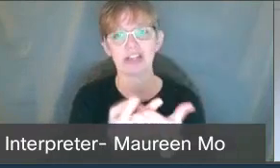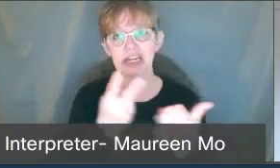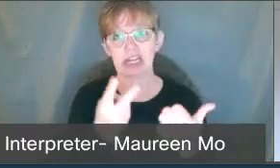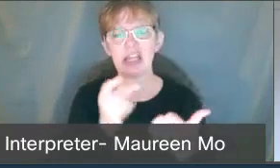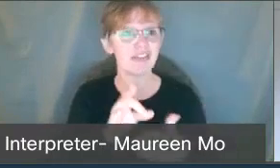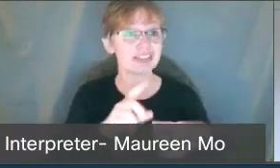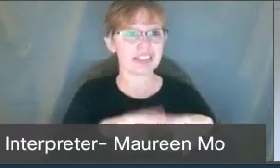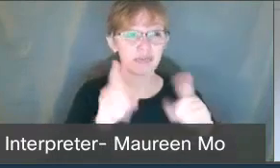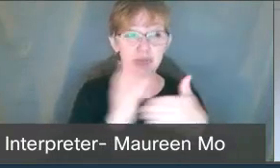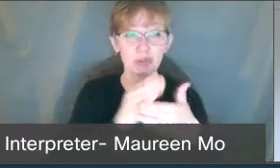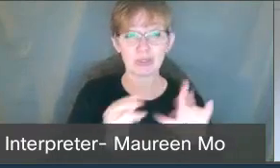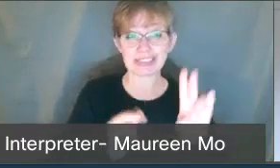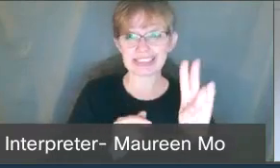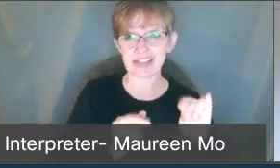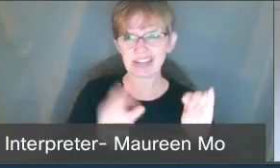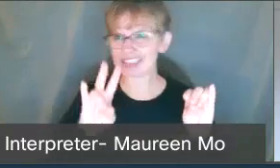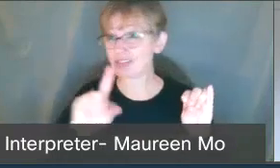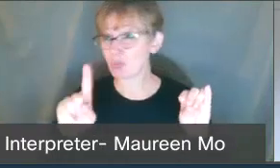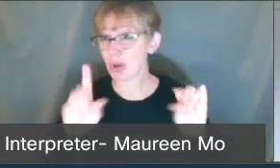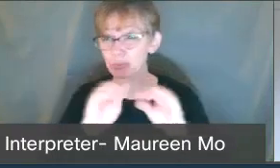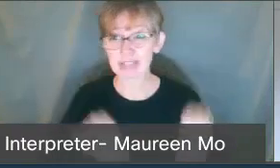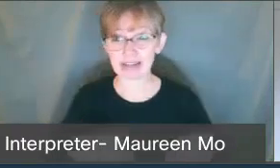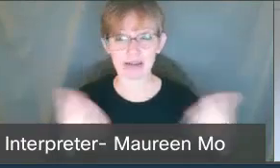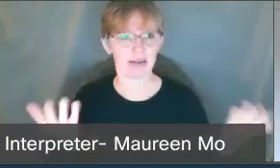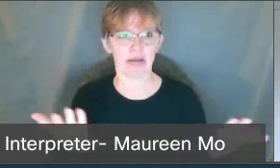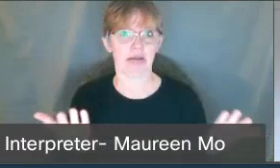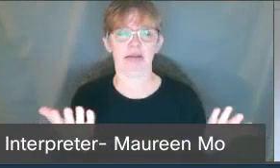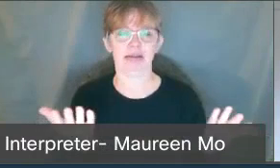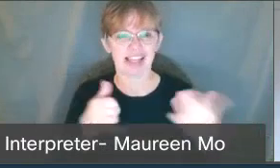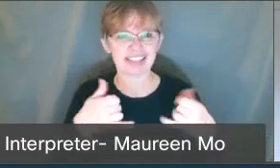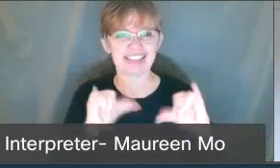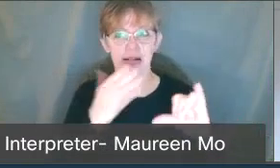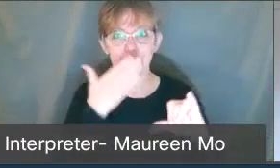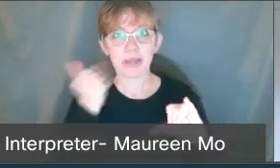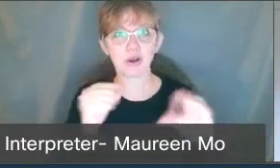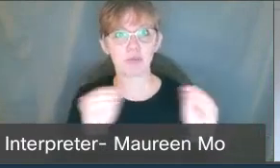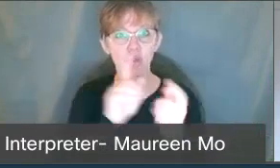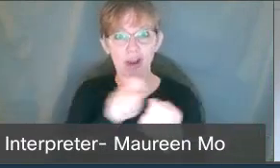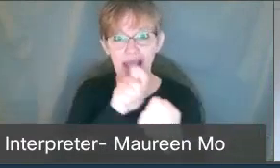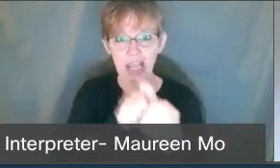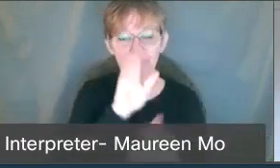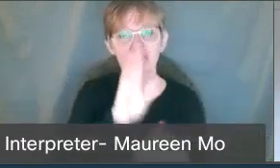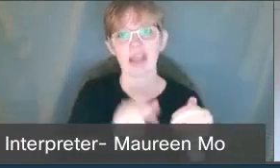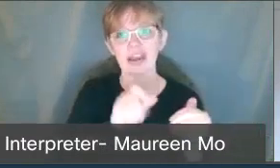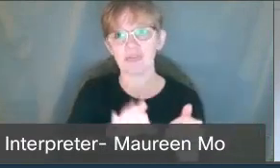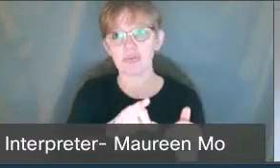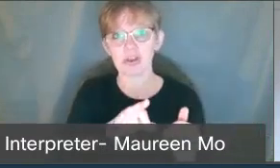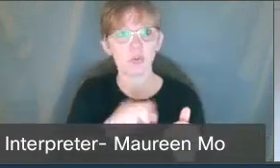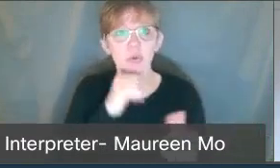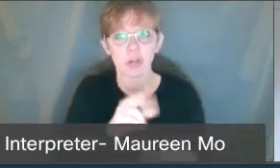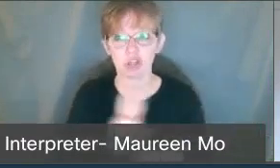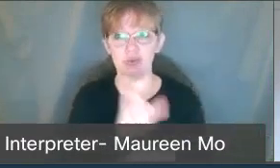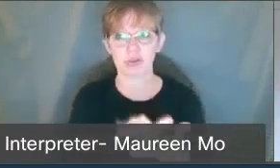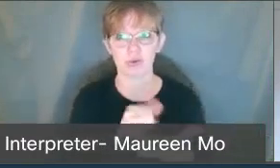and 71%, that is actually still way better than and more accurate than if we weren't using a risk assessment instrument. So